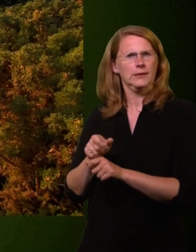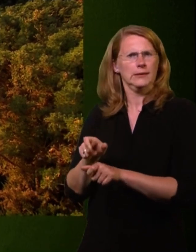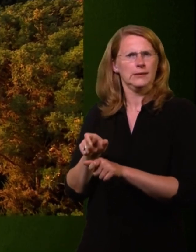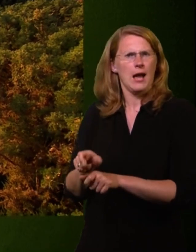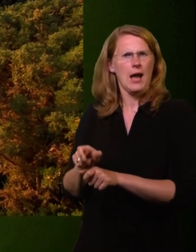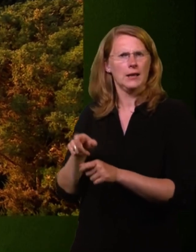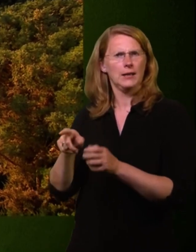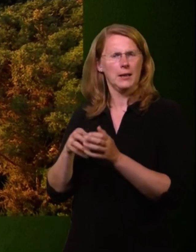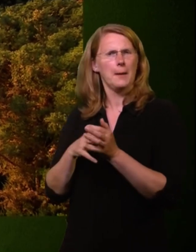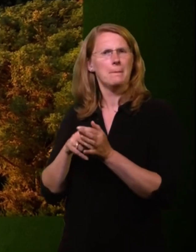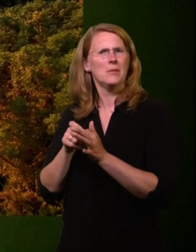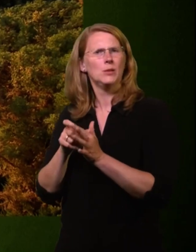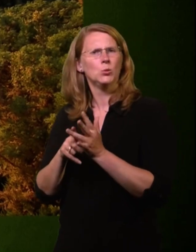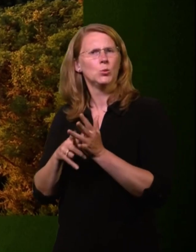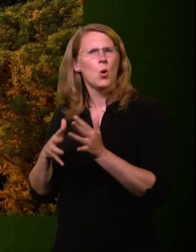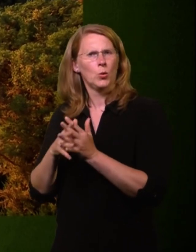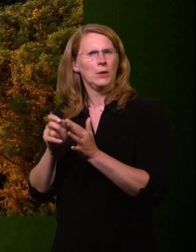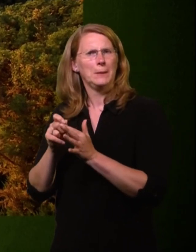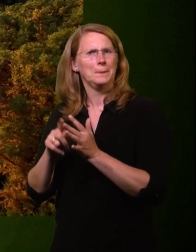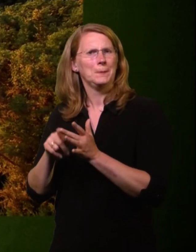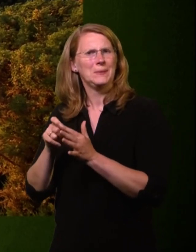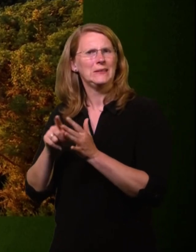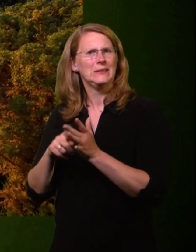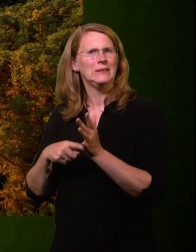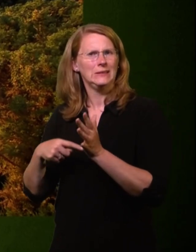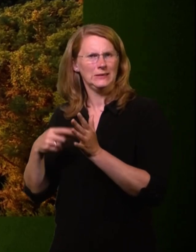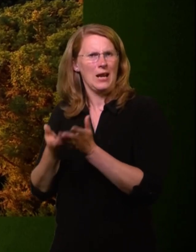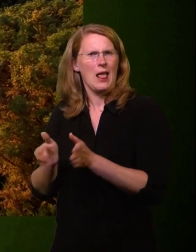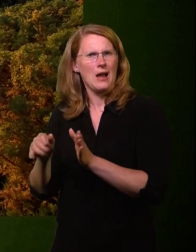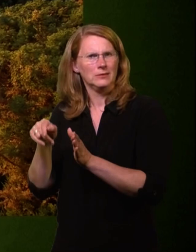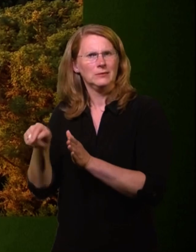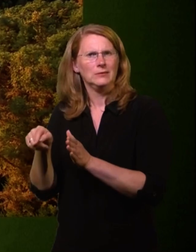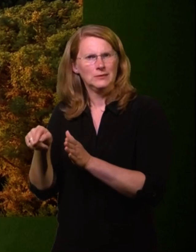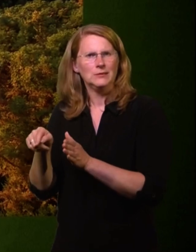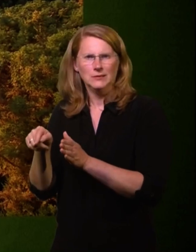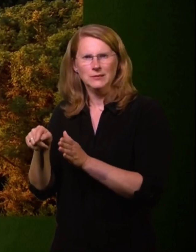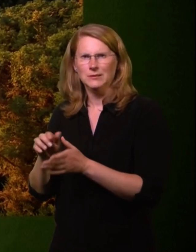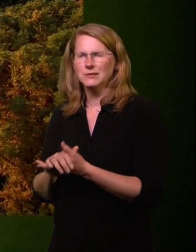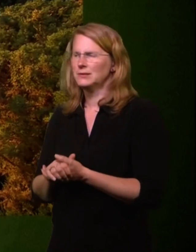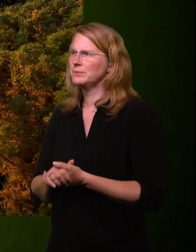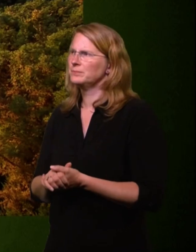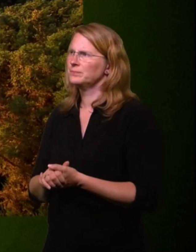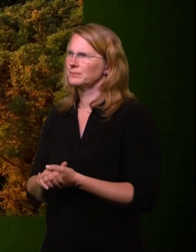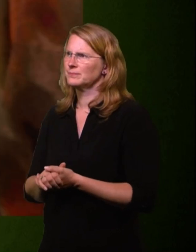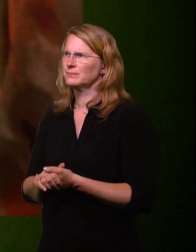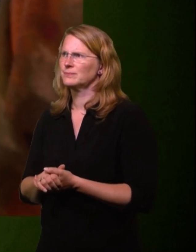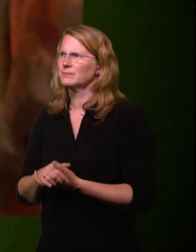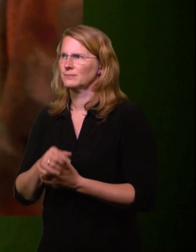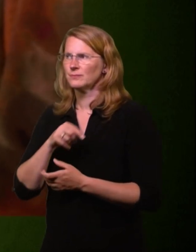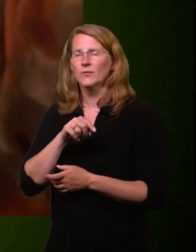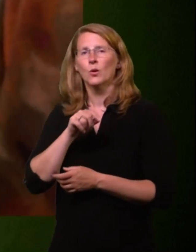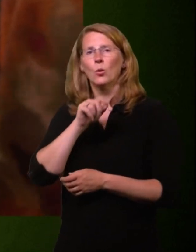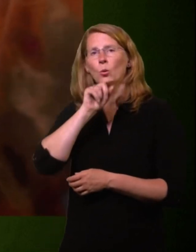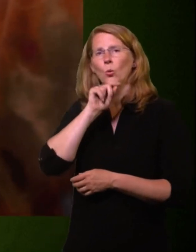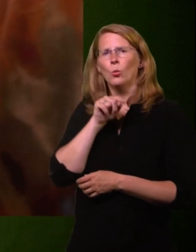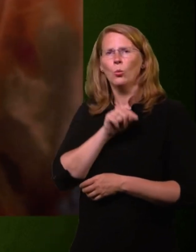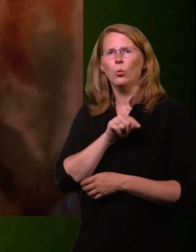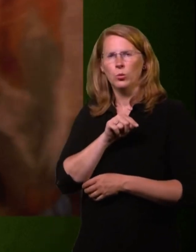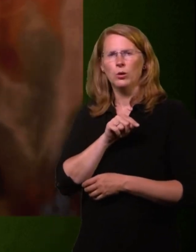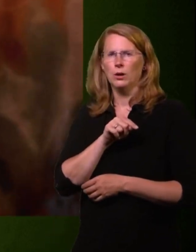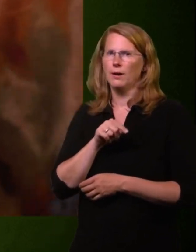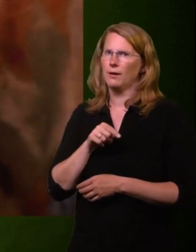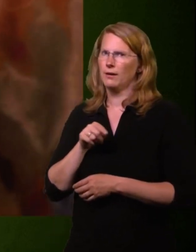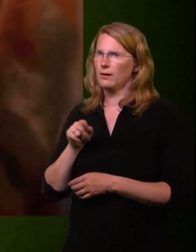So one of the ways that the cuckoo achieves this is by having an egg like this, which is a very good mimic of